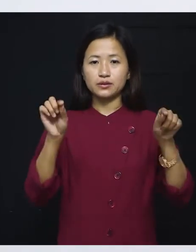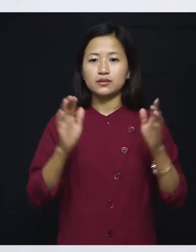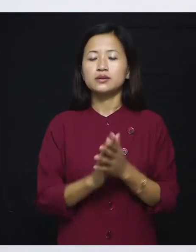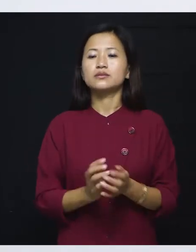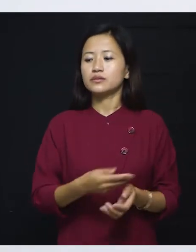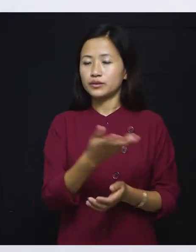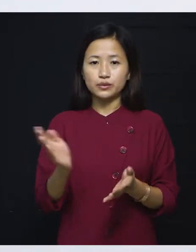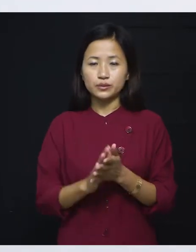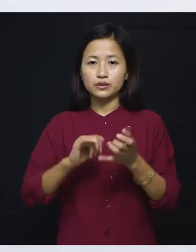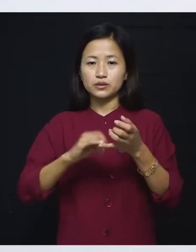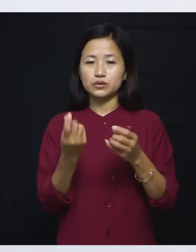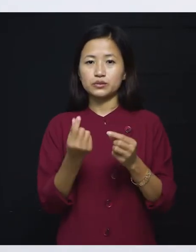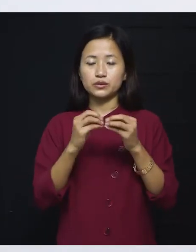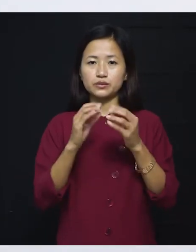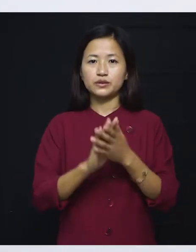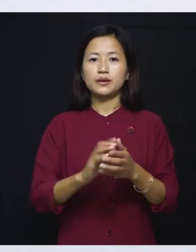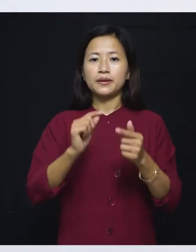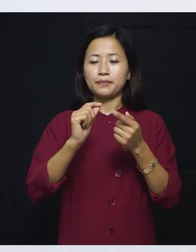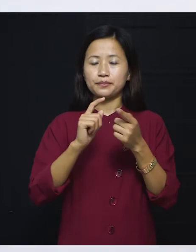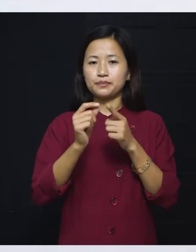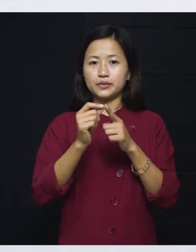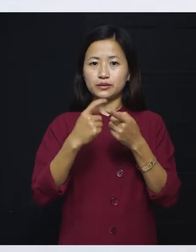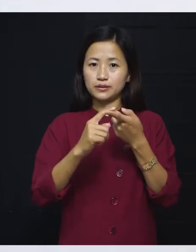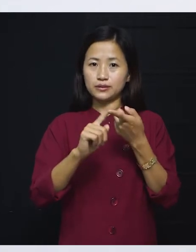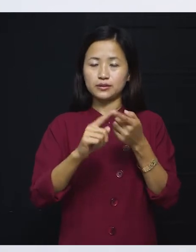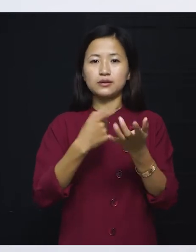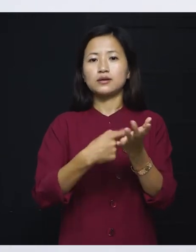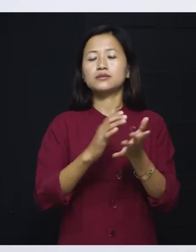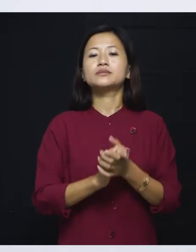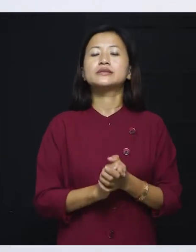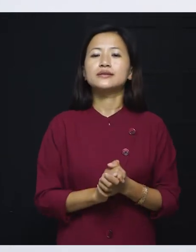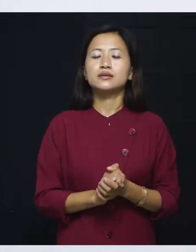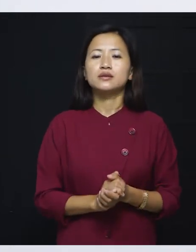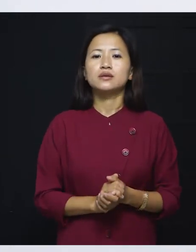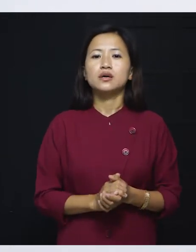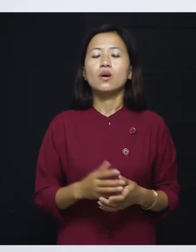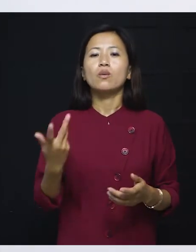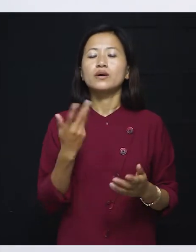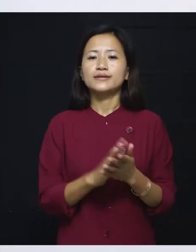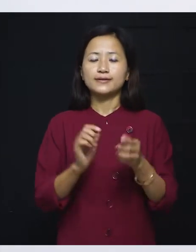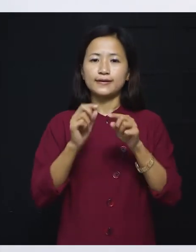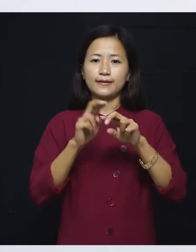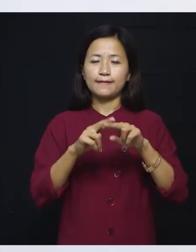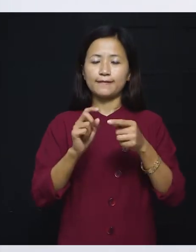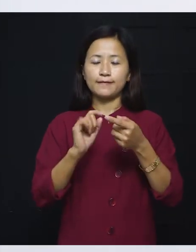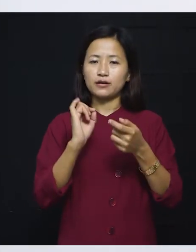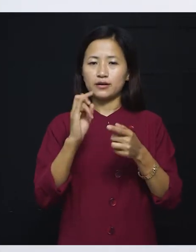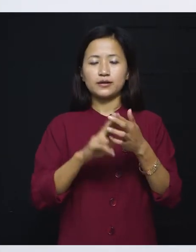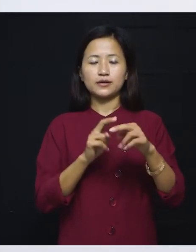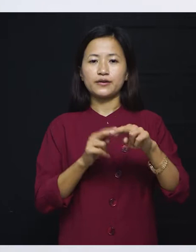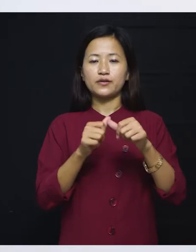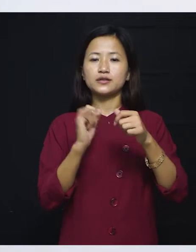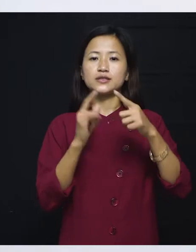a subject, a predicate, and a finite verb. Let me also explain to you what a finite verb is, okay? We